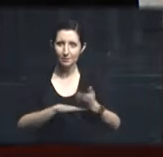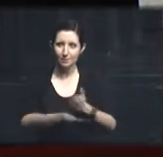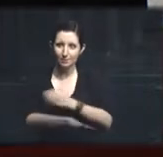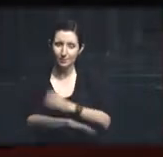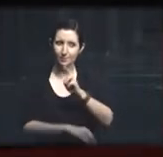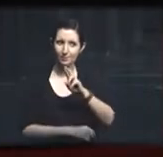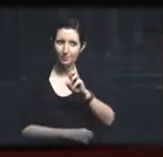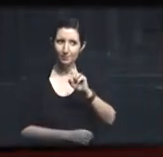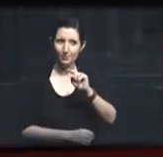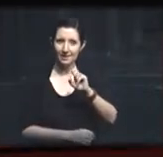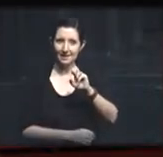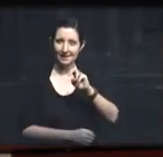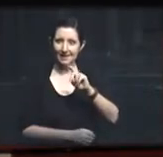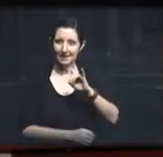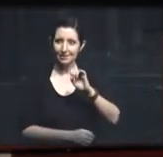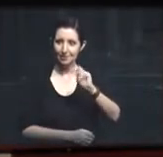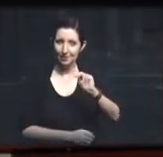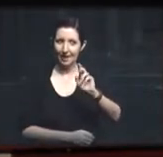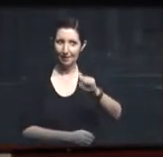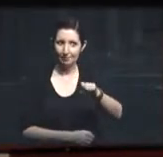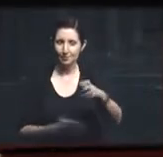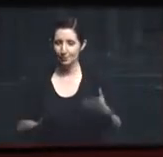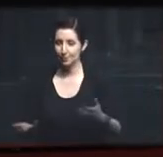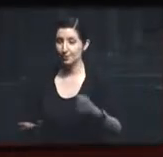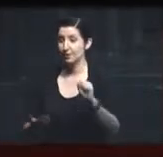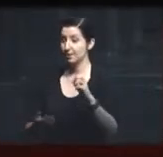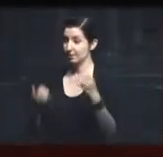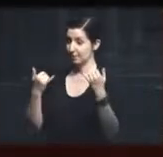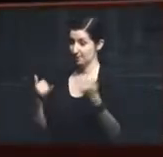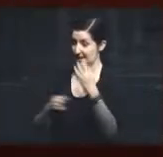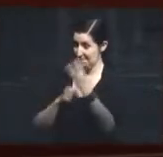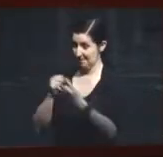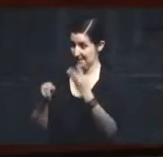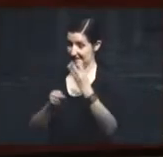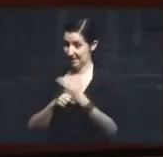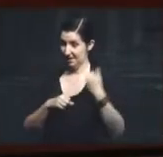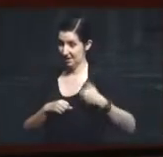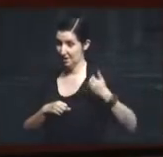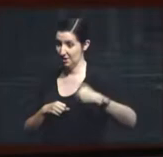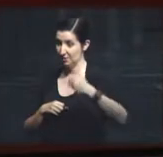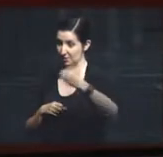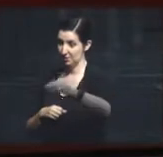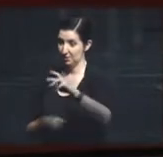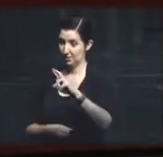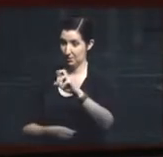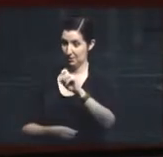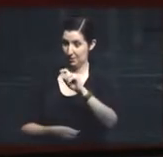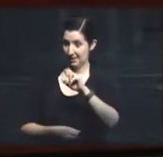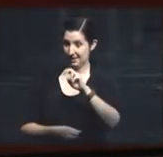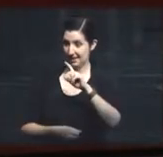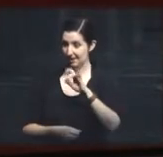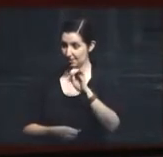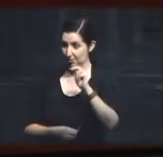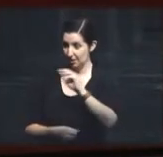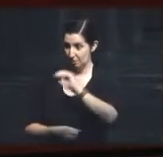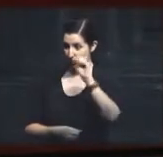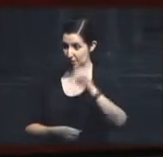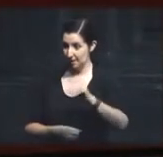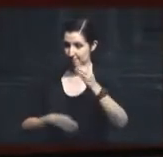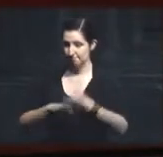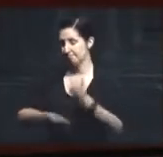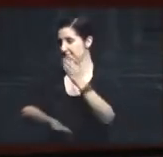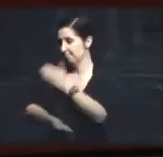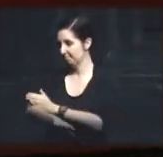even close to having recorded 6 consecutive years of retention rate improvements. And you did